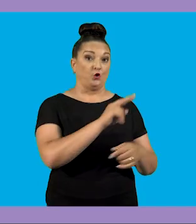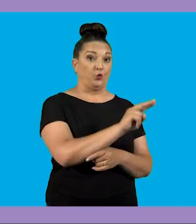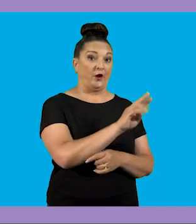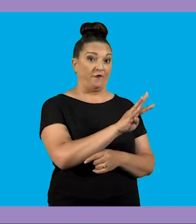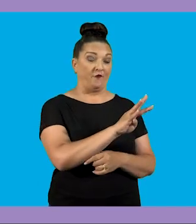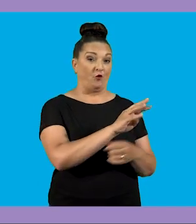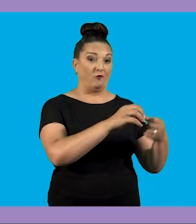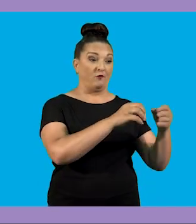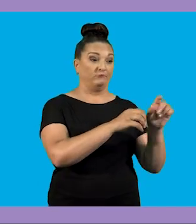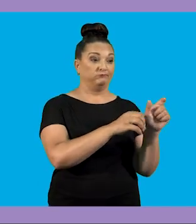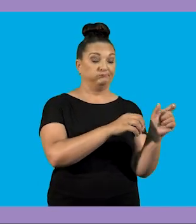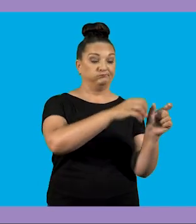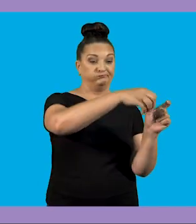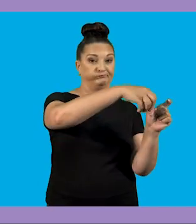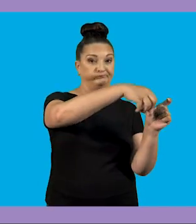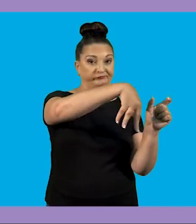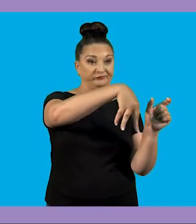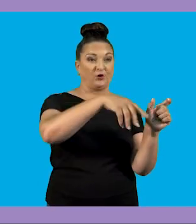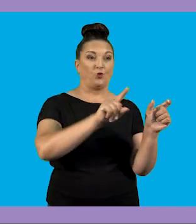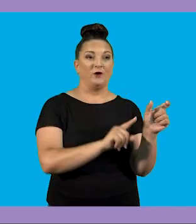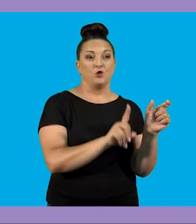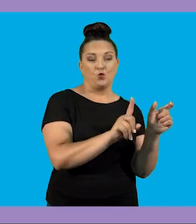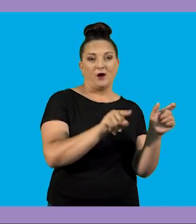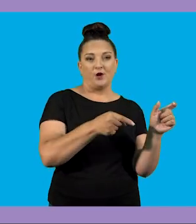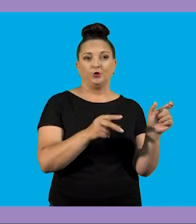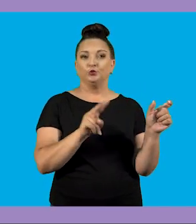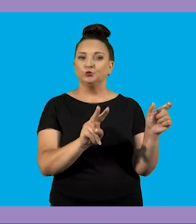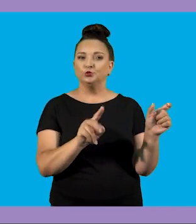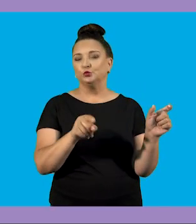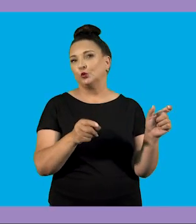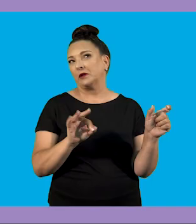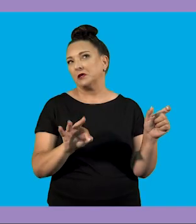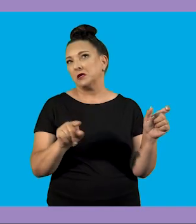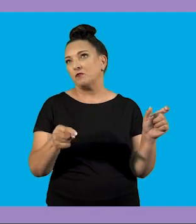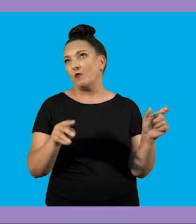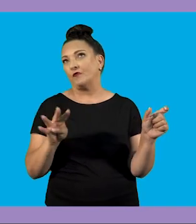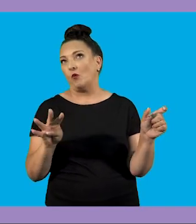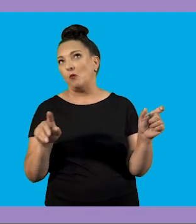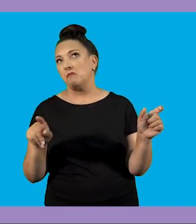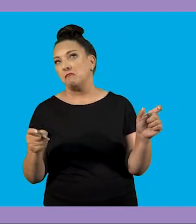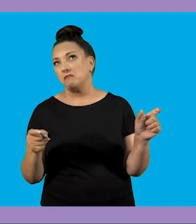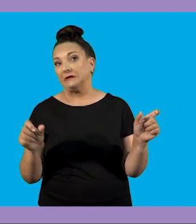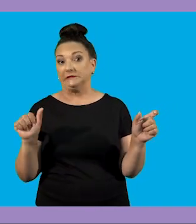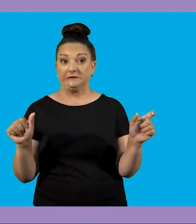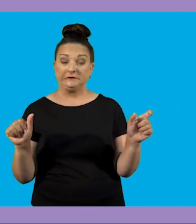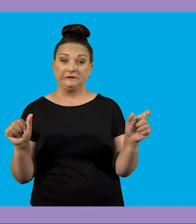of 24 are 1, 2, 3, 4,